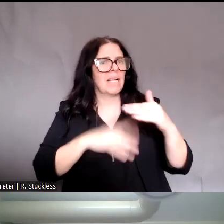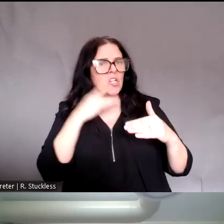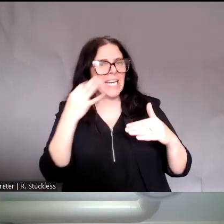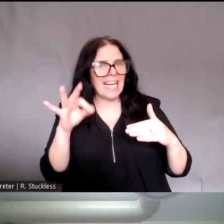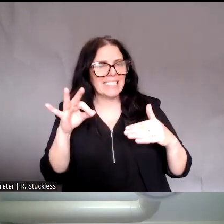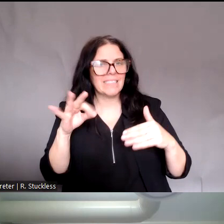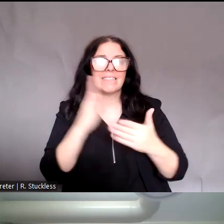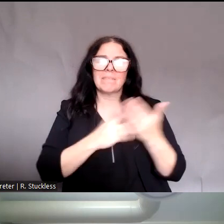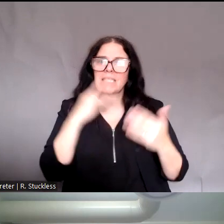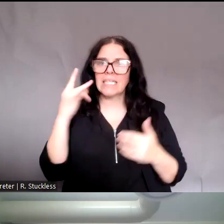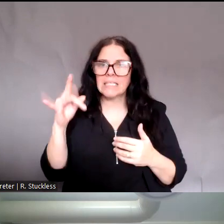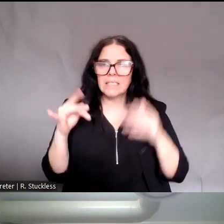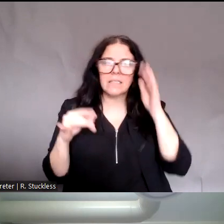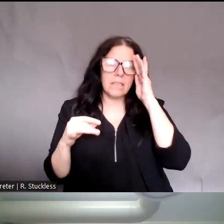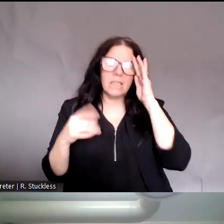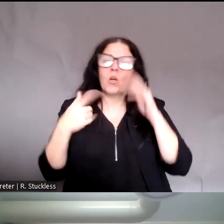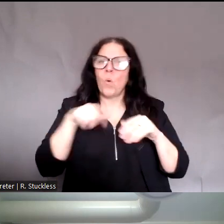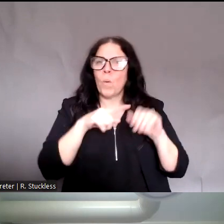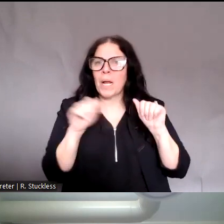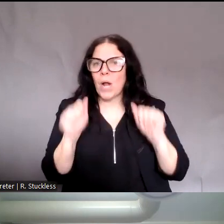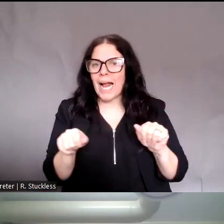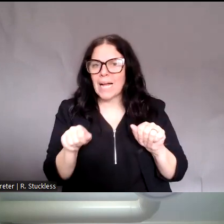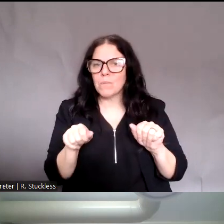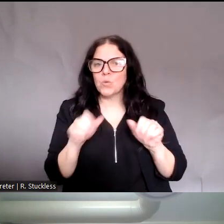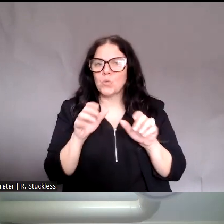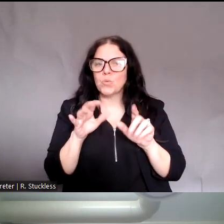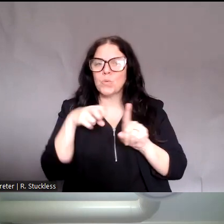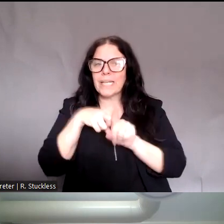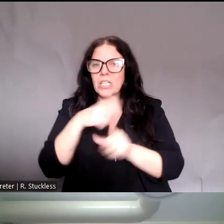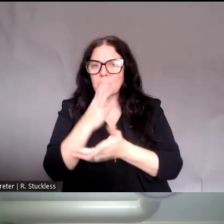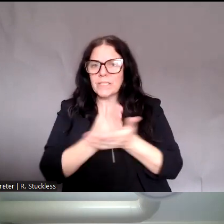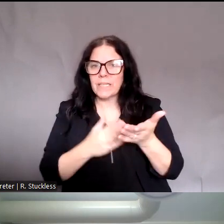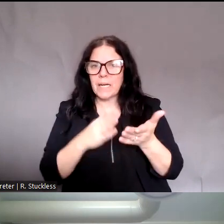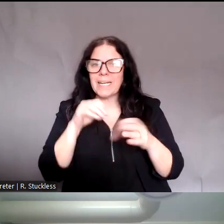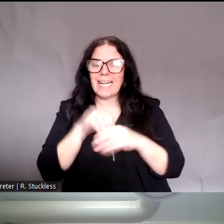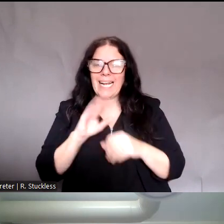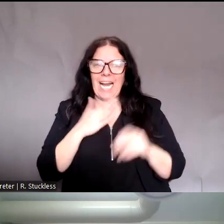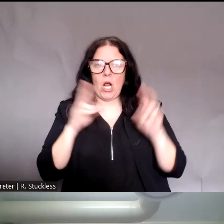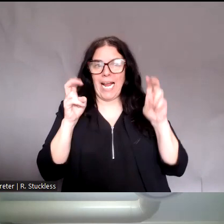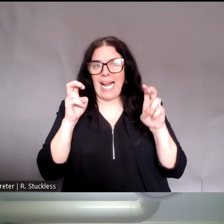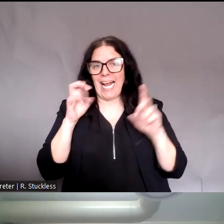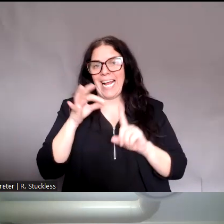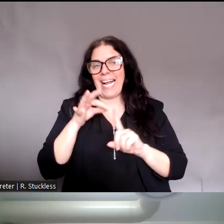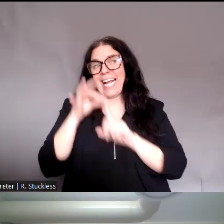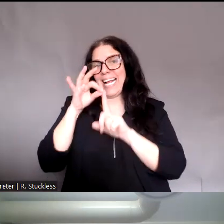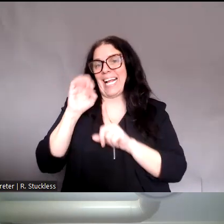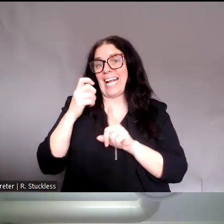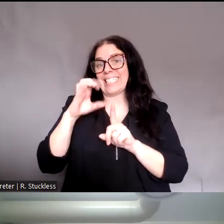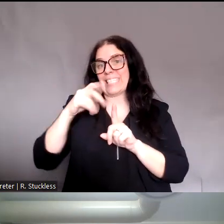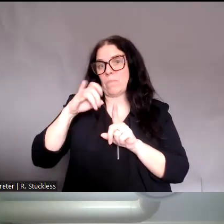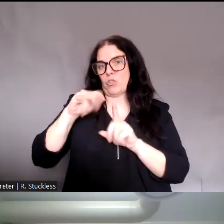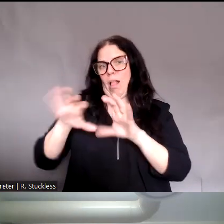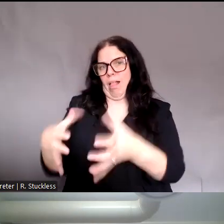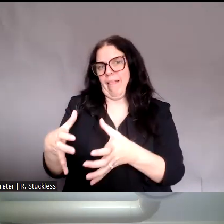18. We were able to capture some of them in our exceptional bucket, so we certainly blew